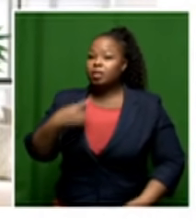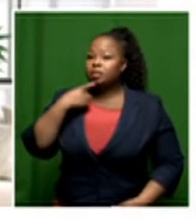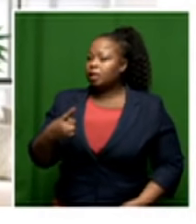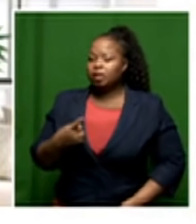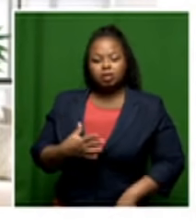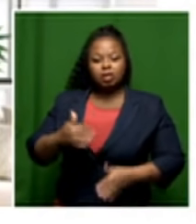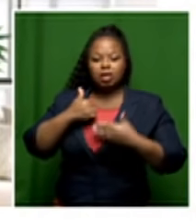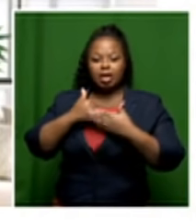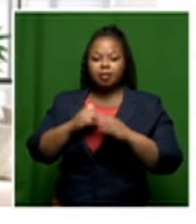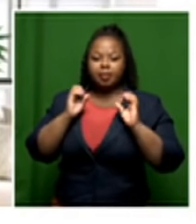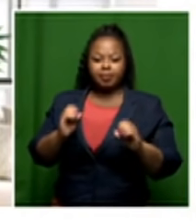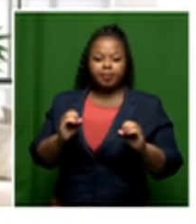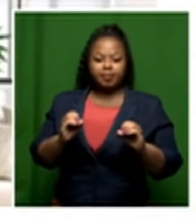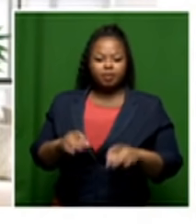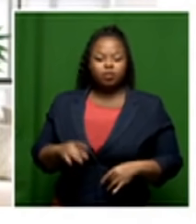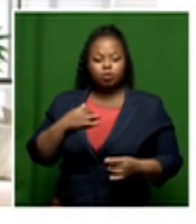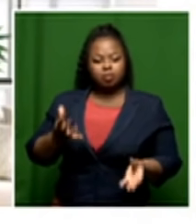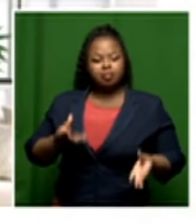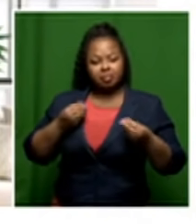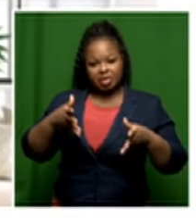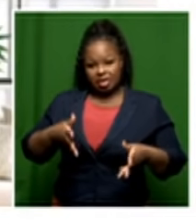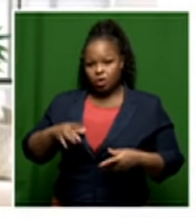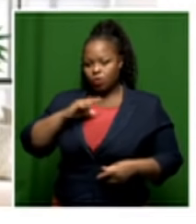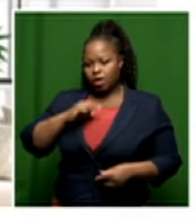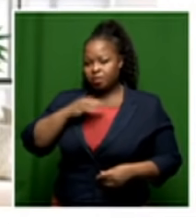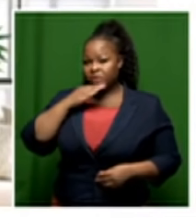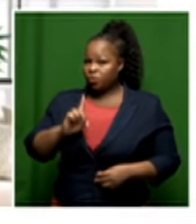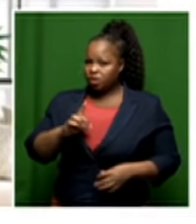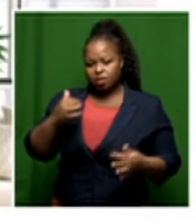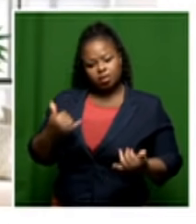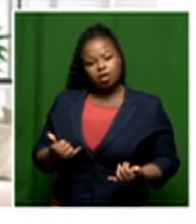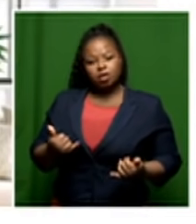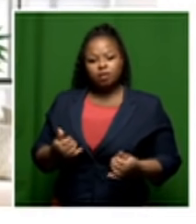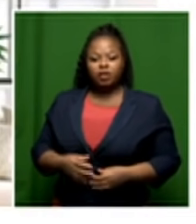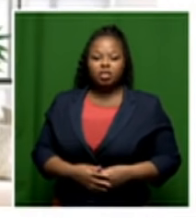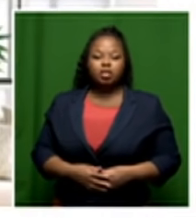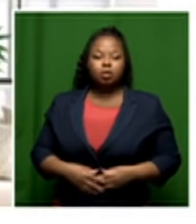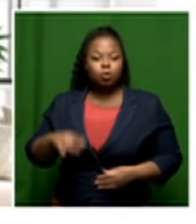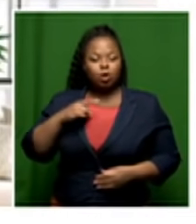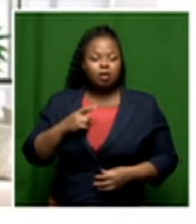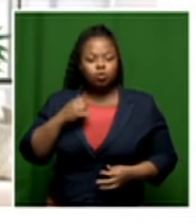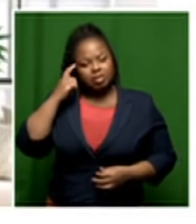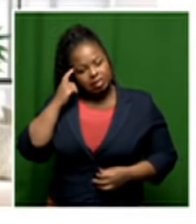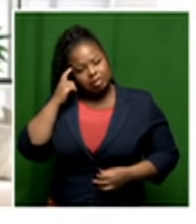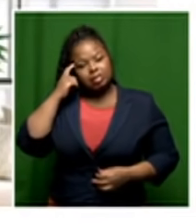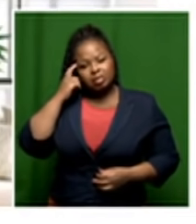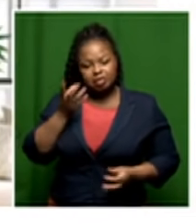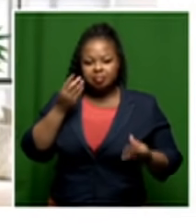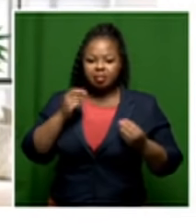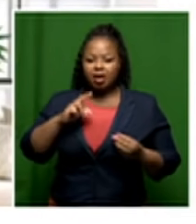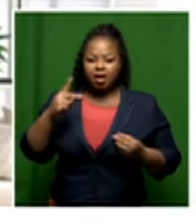effective against the variant that was discovered here, which meant we then had to, scramble and find another solution.